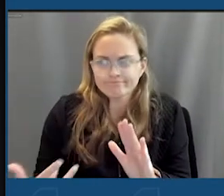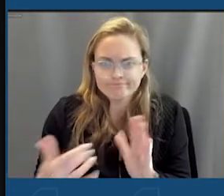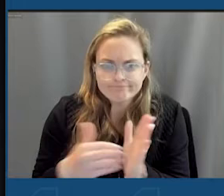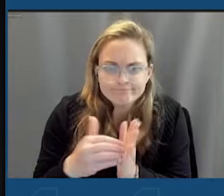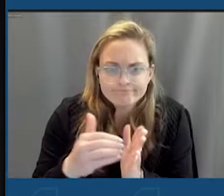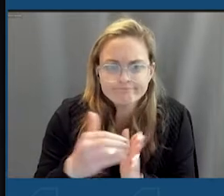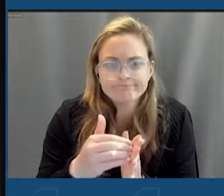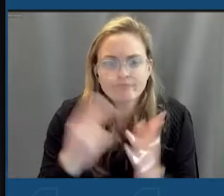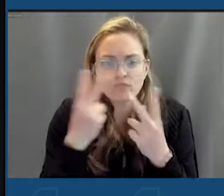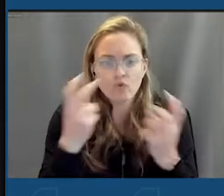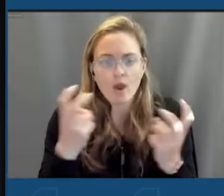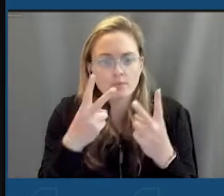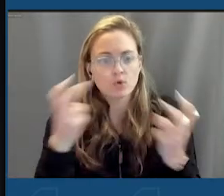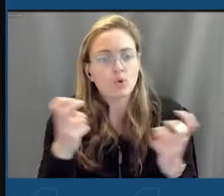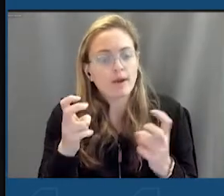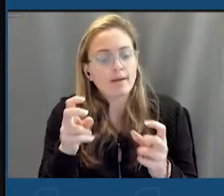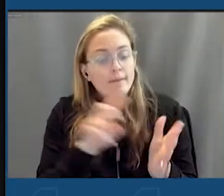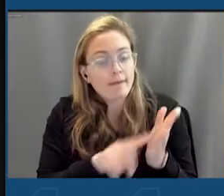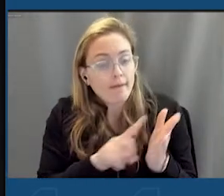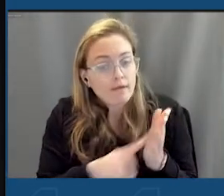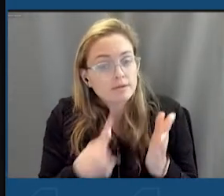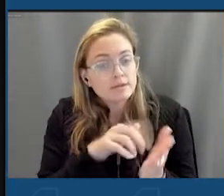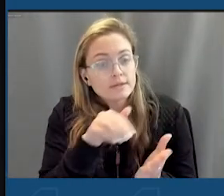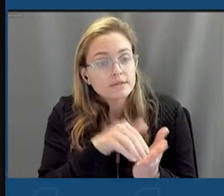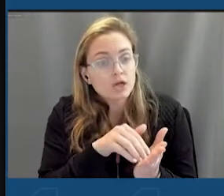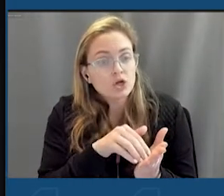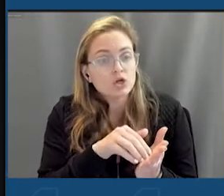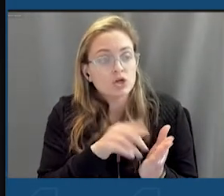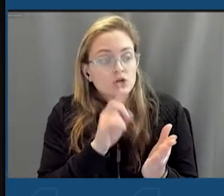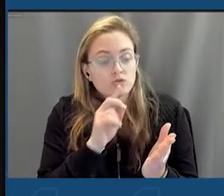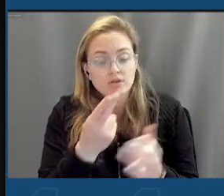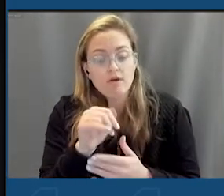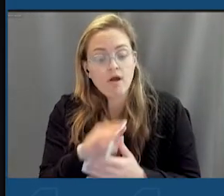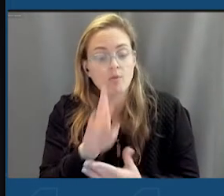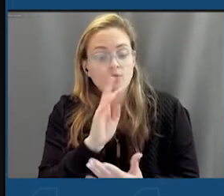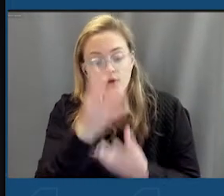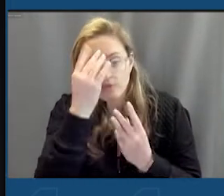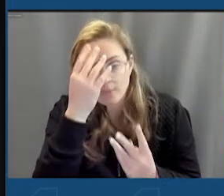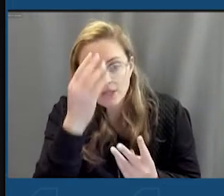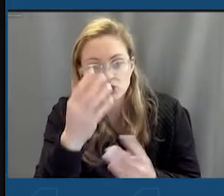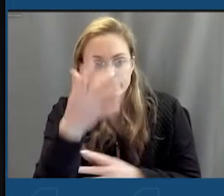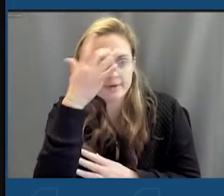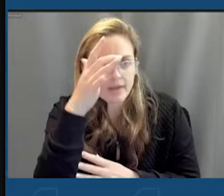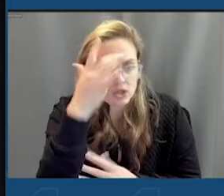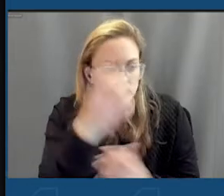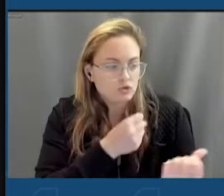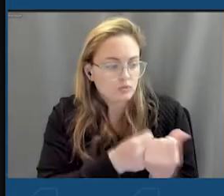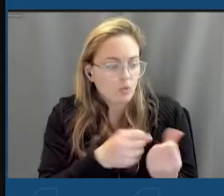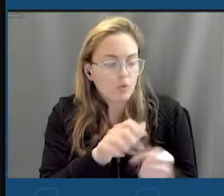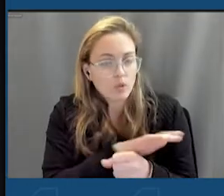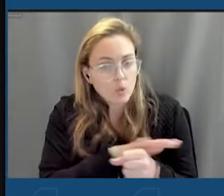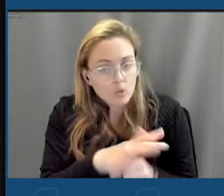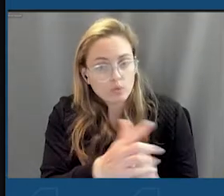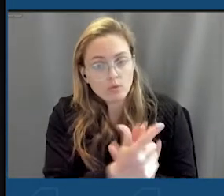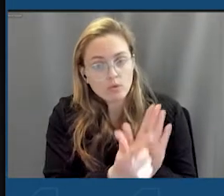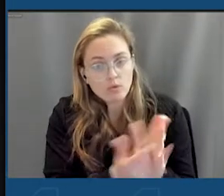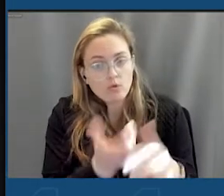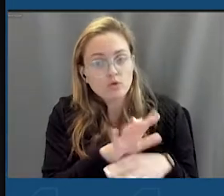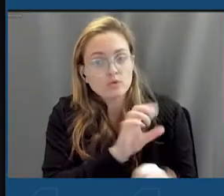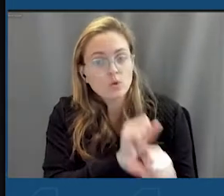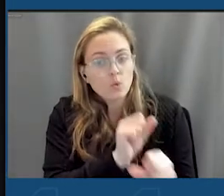Center, to support of the state, is truly a hub of information and intelligence to support local law enforcement as they work on these